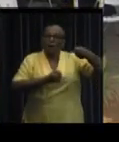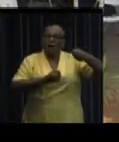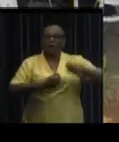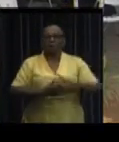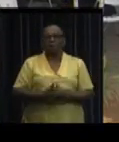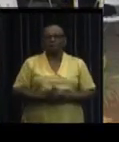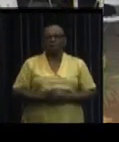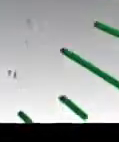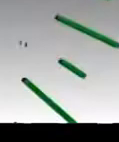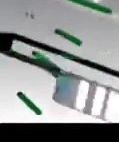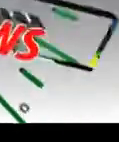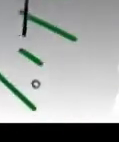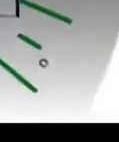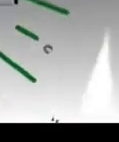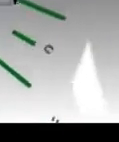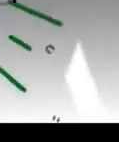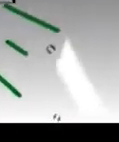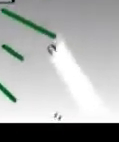servant diploma.